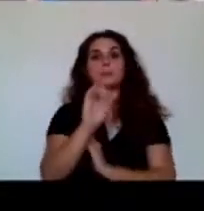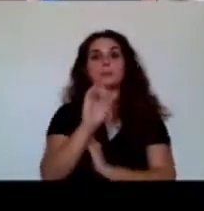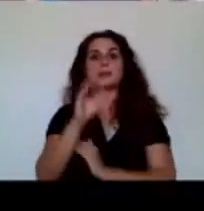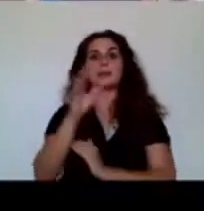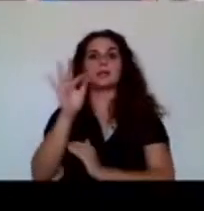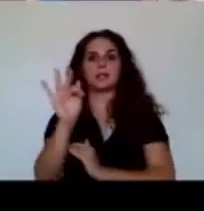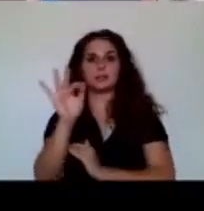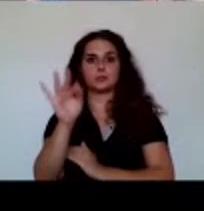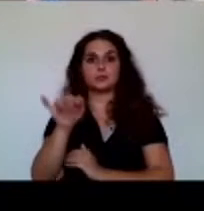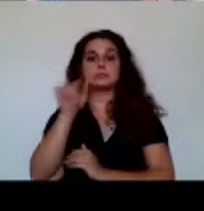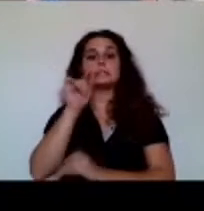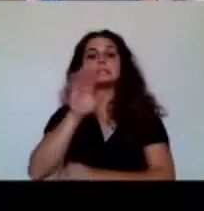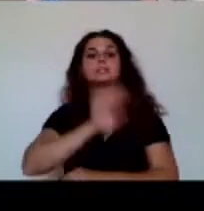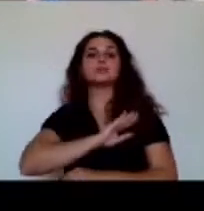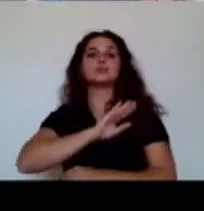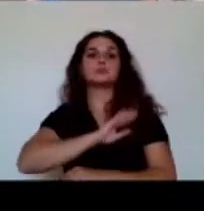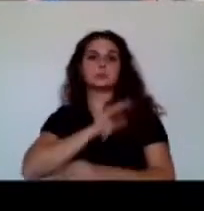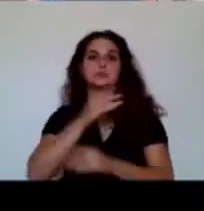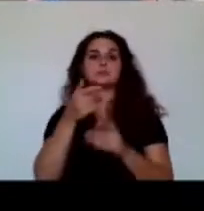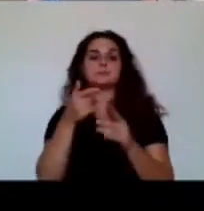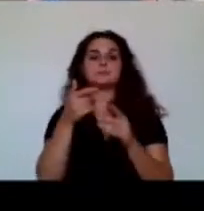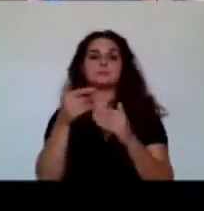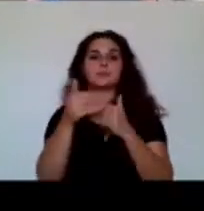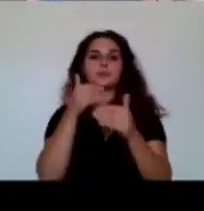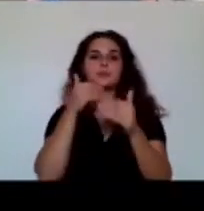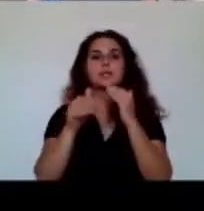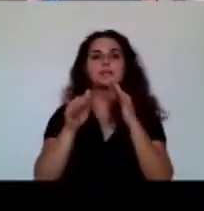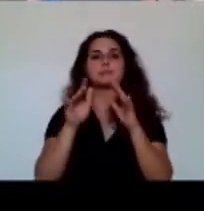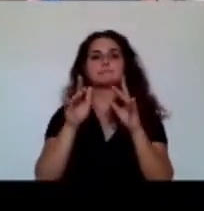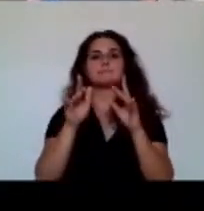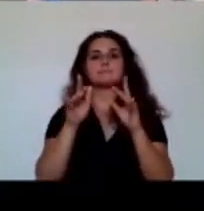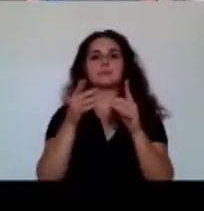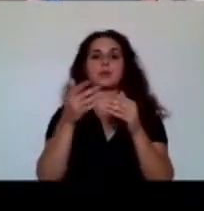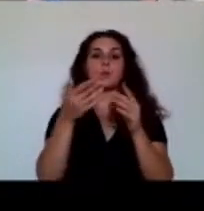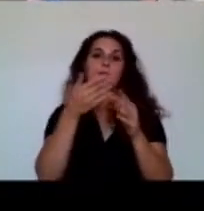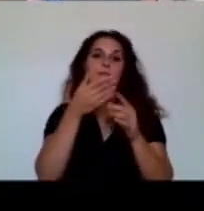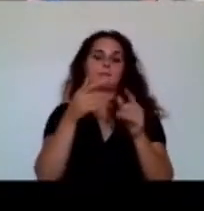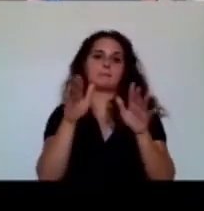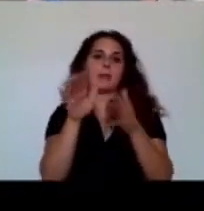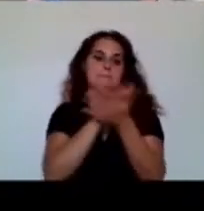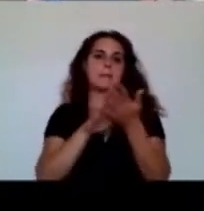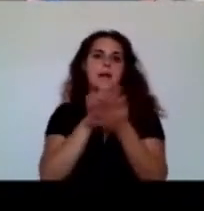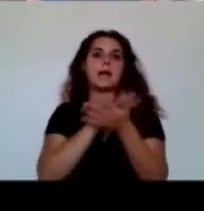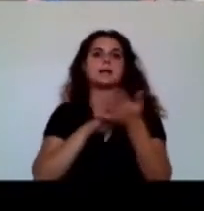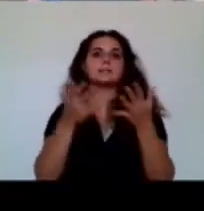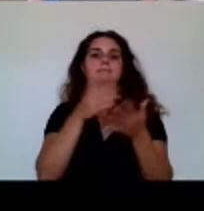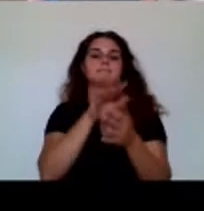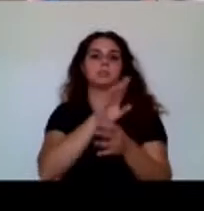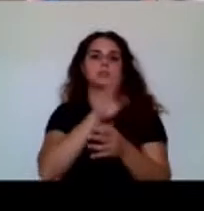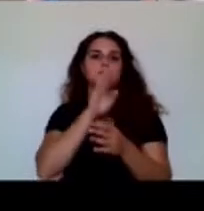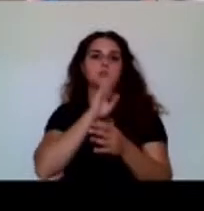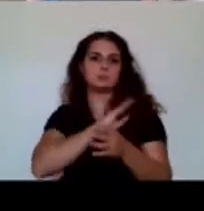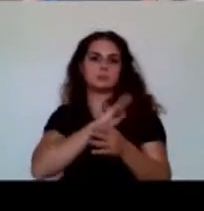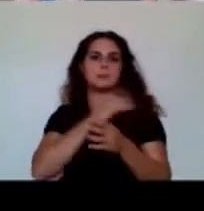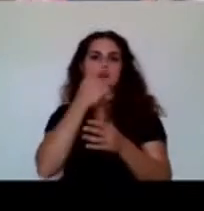2014. And these experiments with PRISM goggles were inspired by similar experiments that had been done with